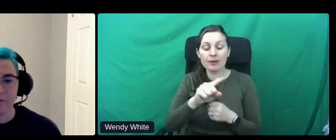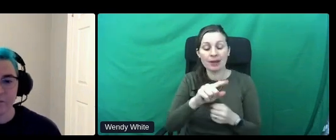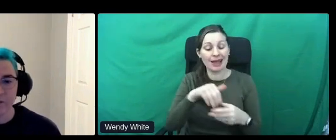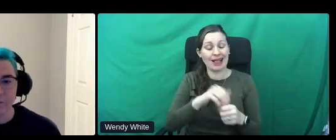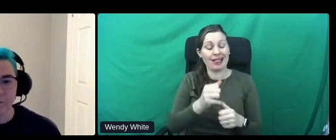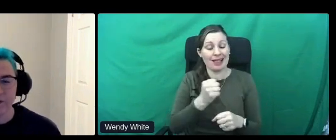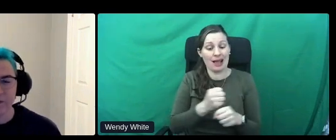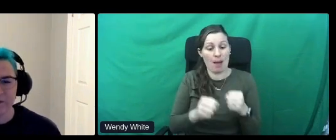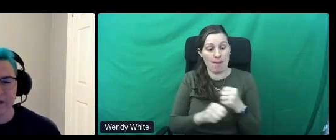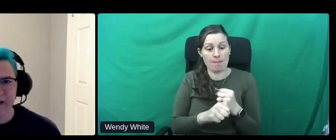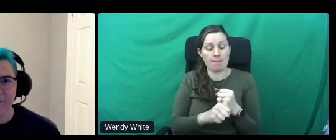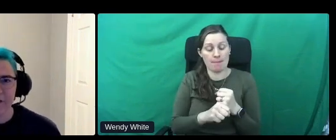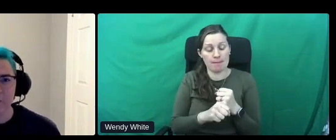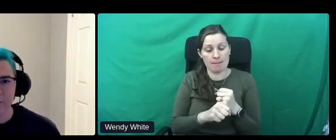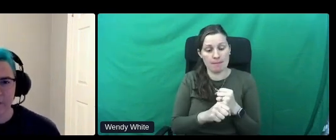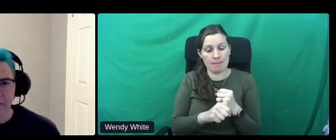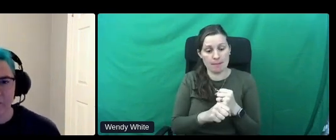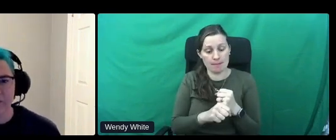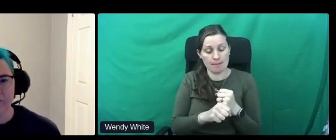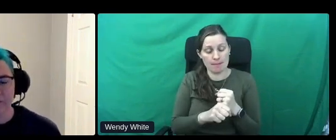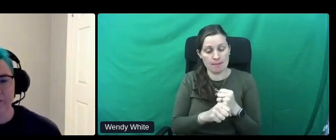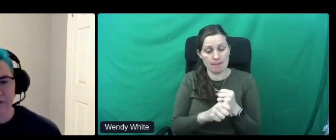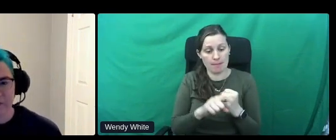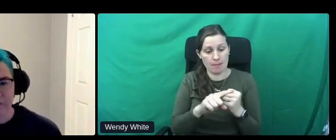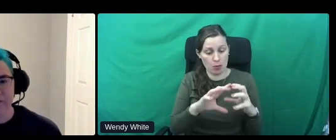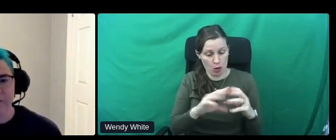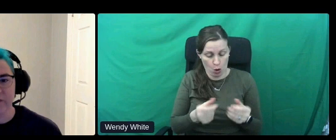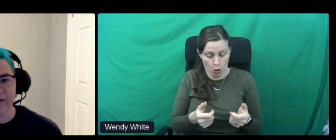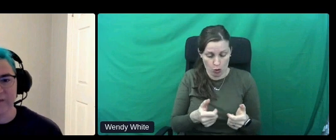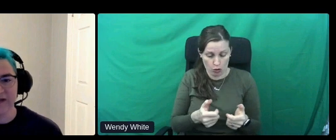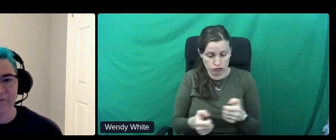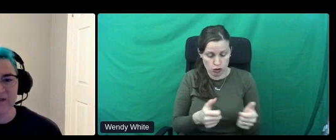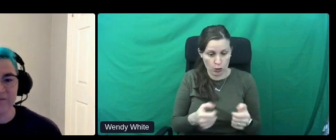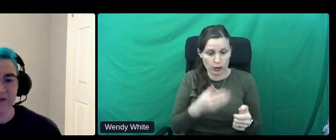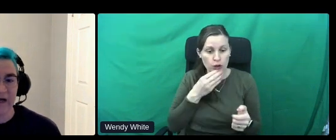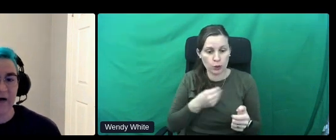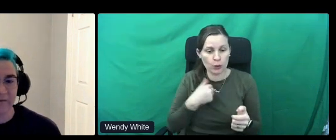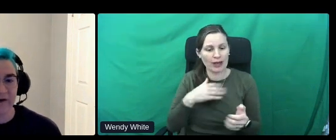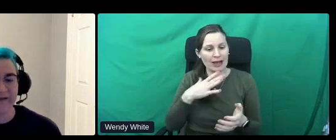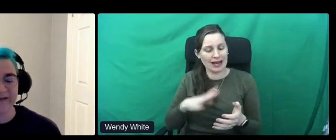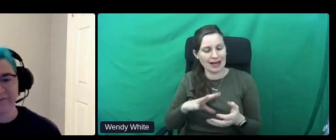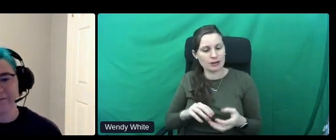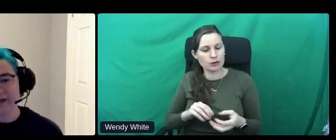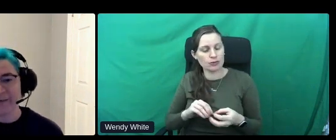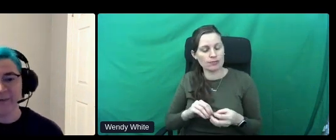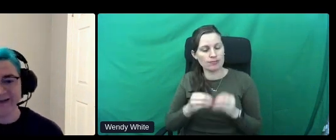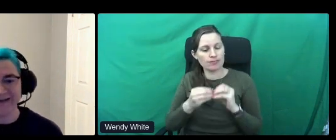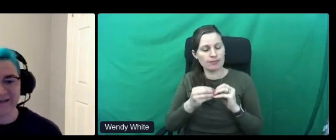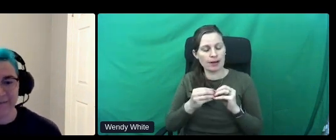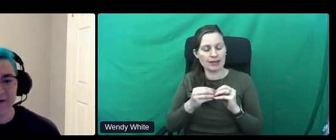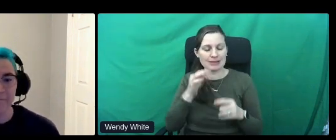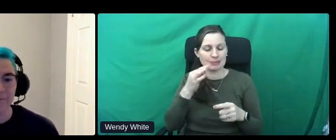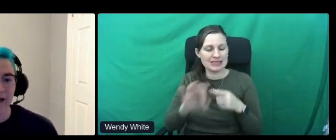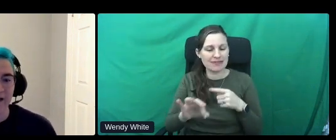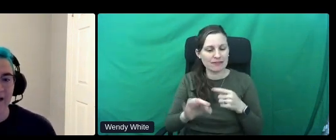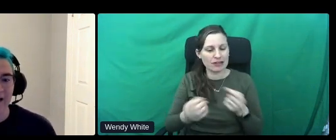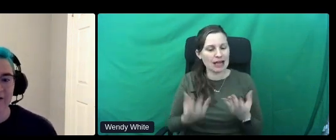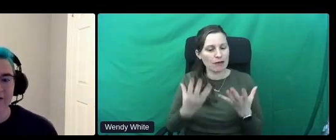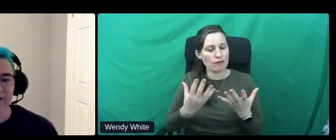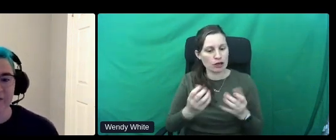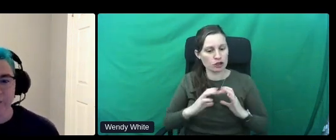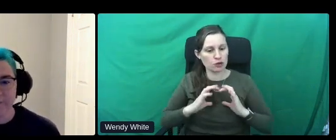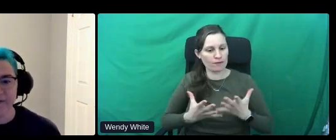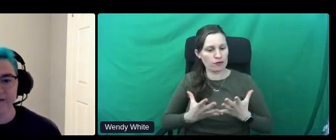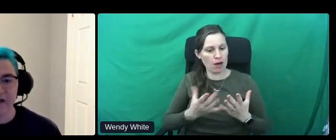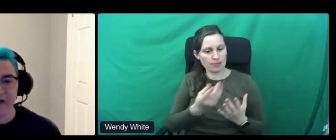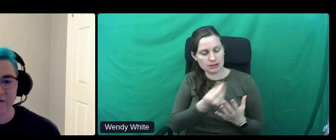whole where the whole controller is used, we would need to make specific sacrifices to free up buttons. Adding actions